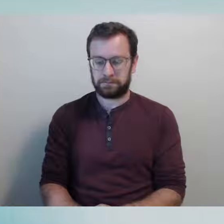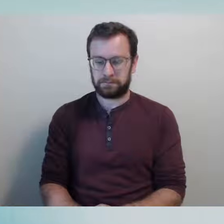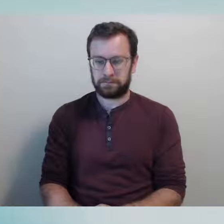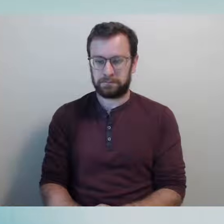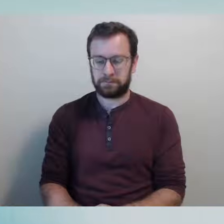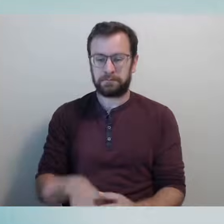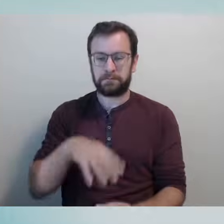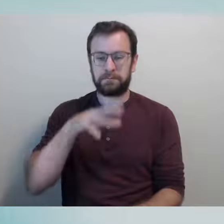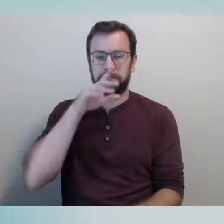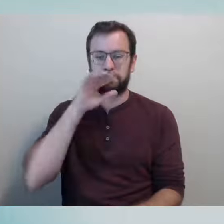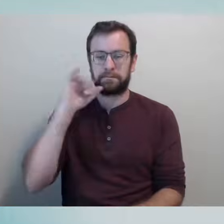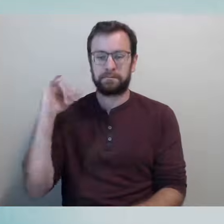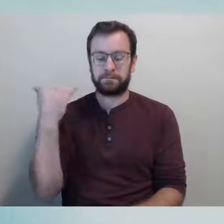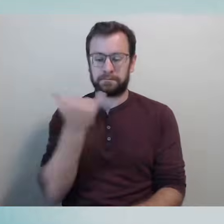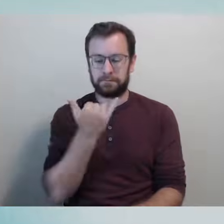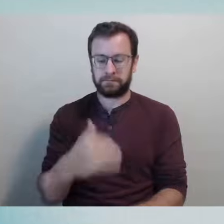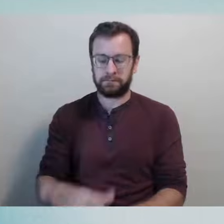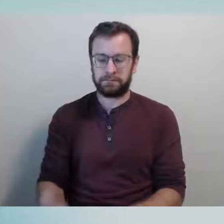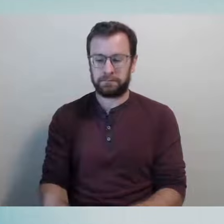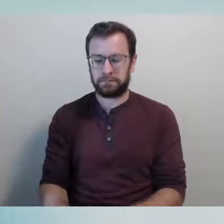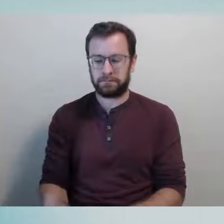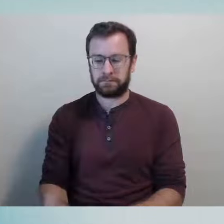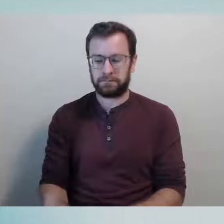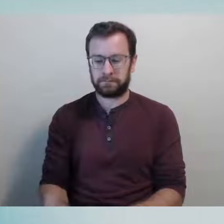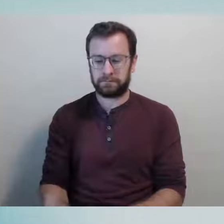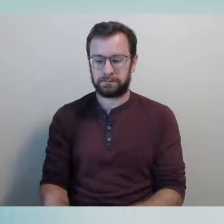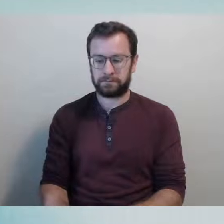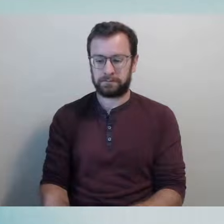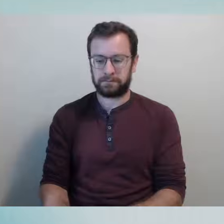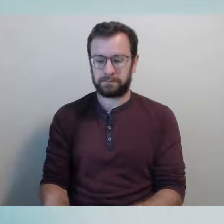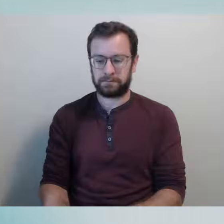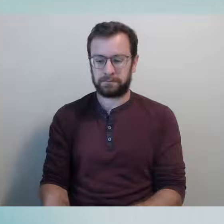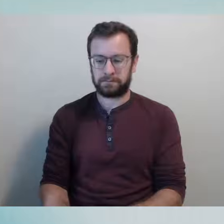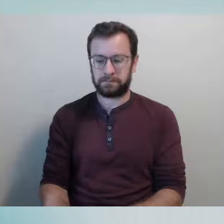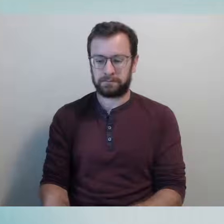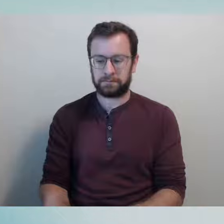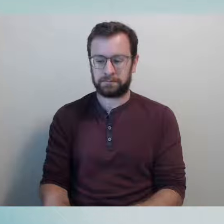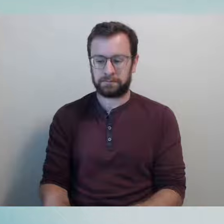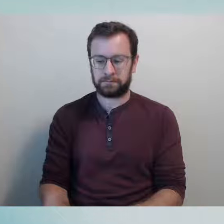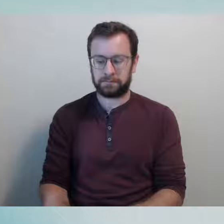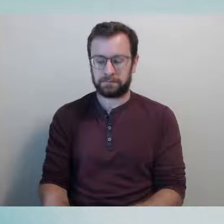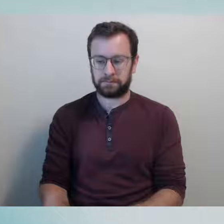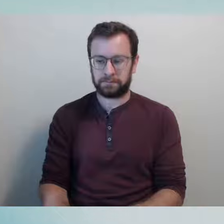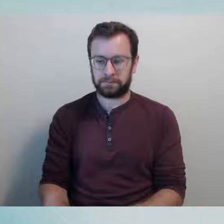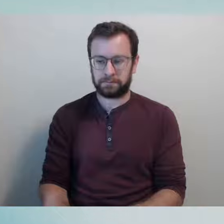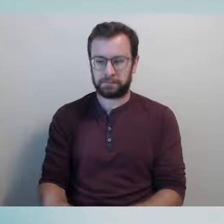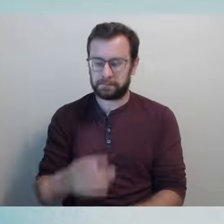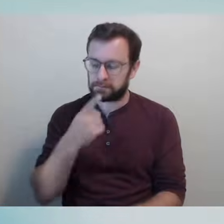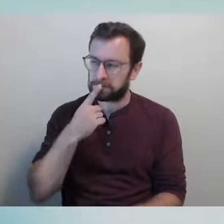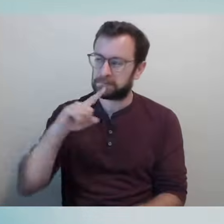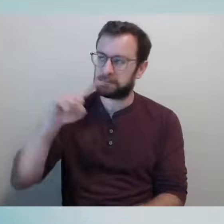Bismillah, alhamdulillah, wassalatu wassalamu ala rasulillah wa ba'd. Finally, brothers and sisters,